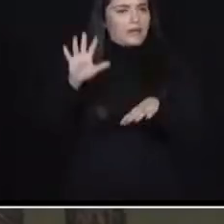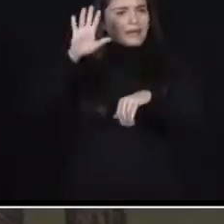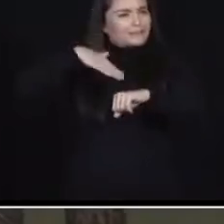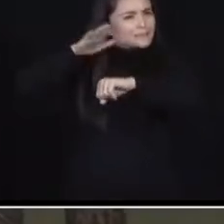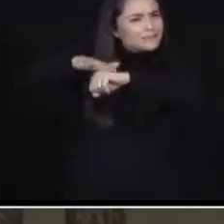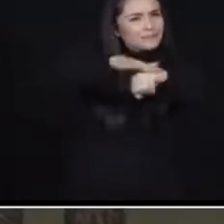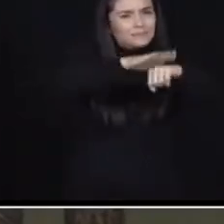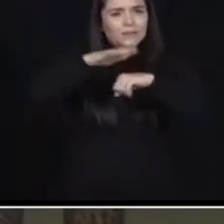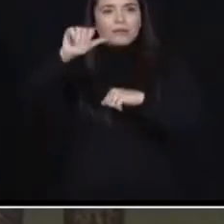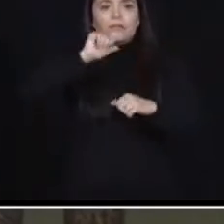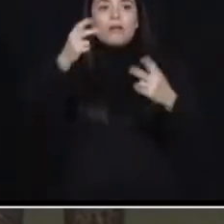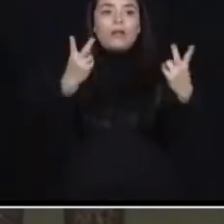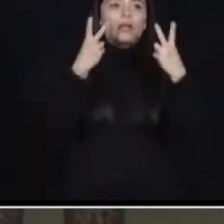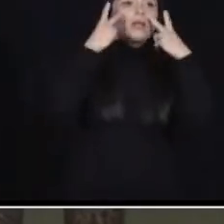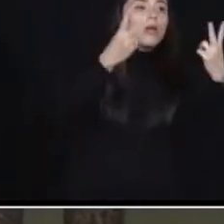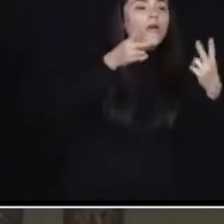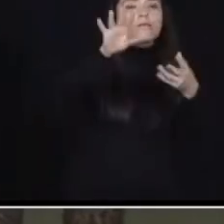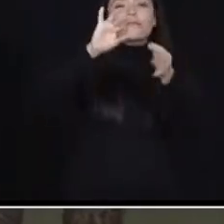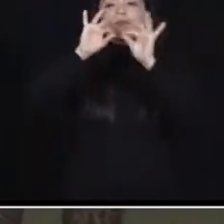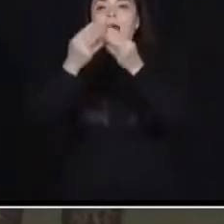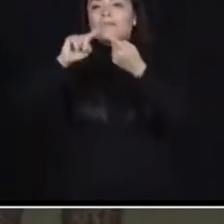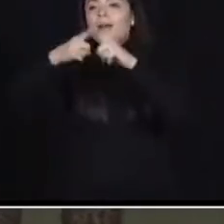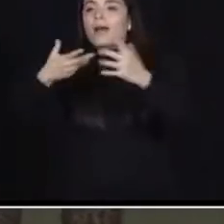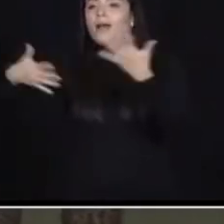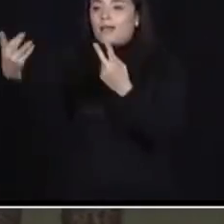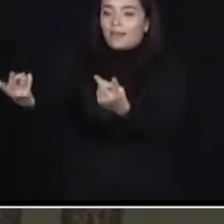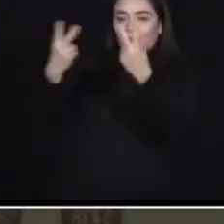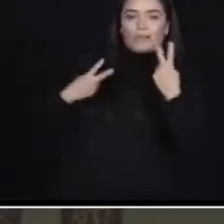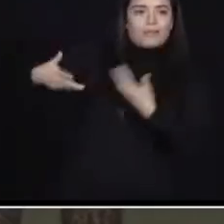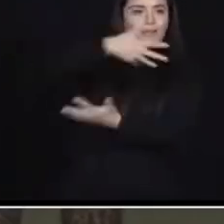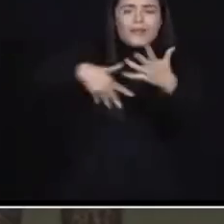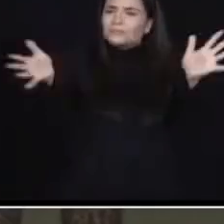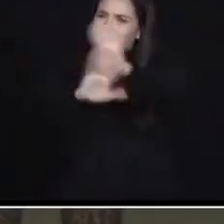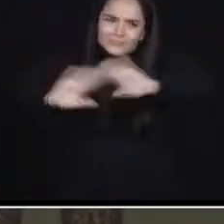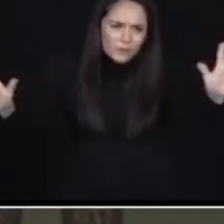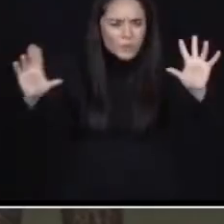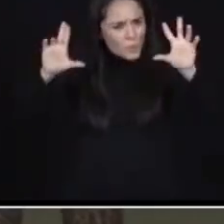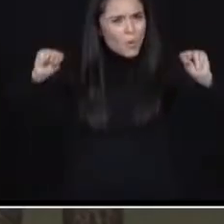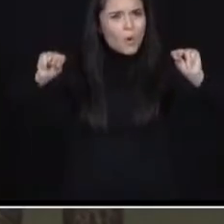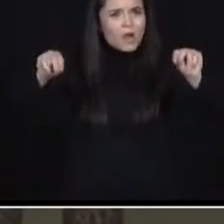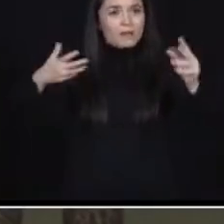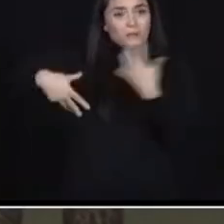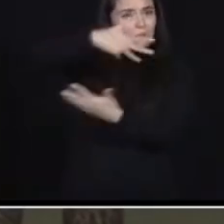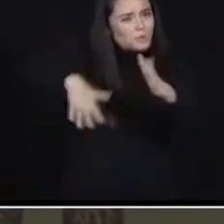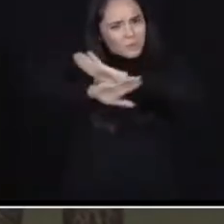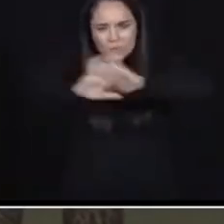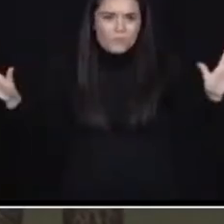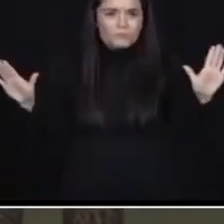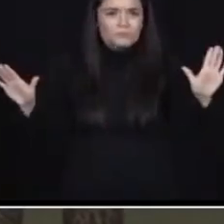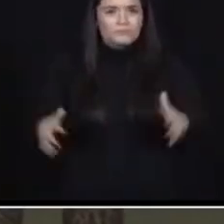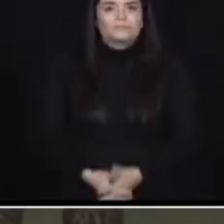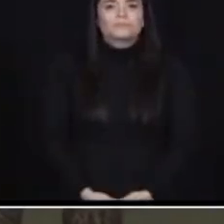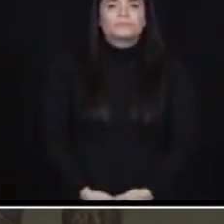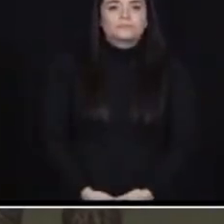homes. And please avoid social gatherings. These adjustments, they're necessary